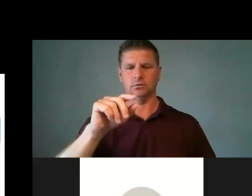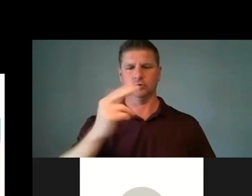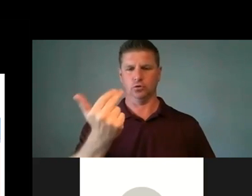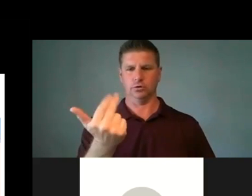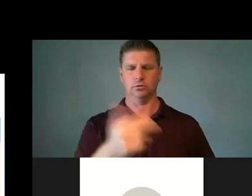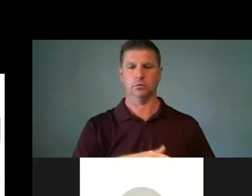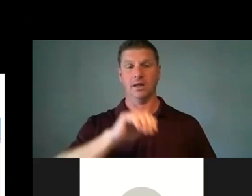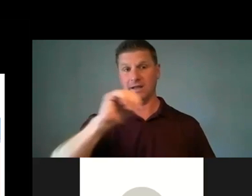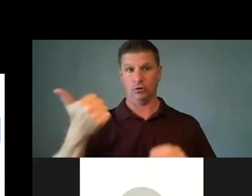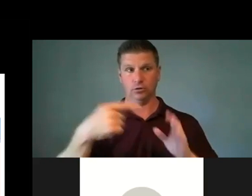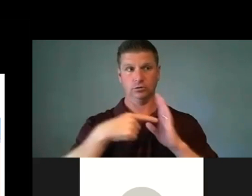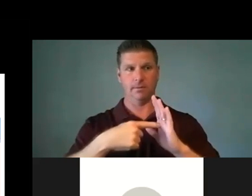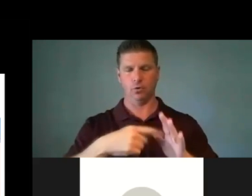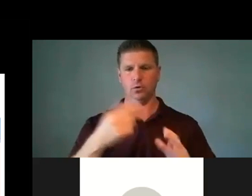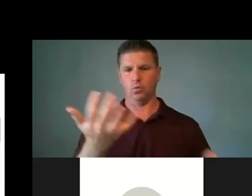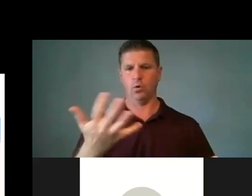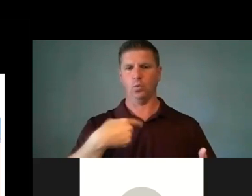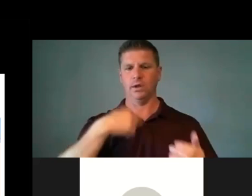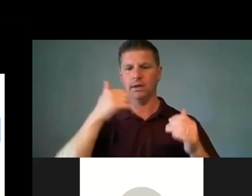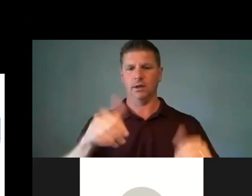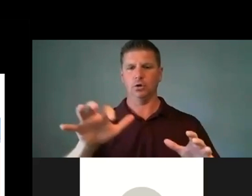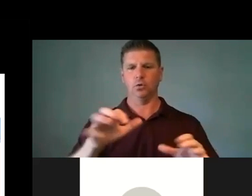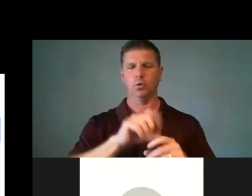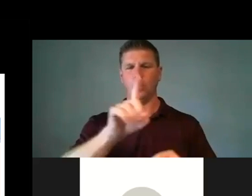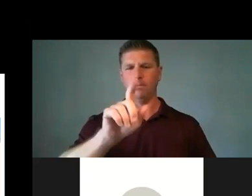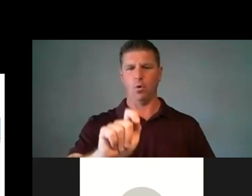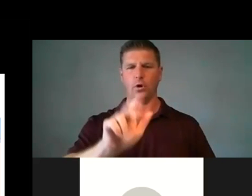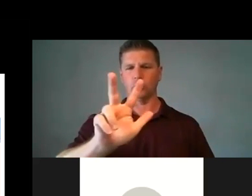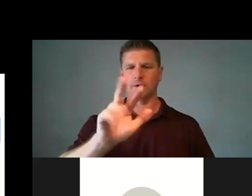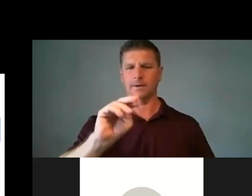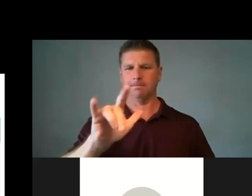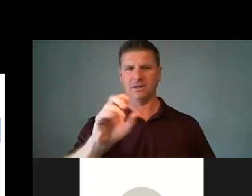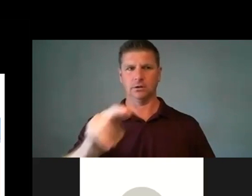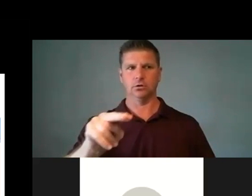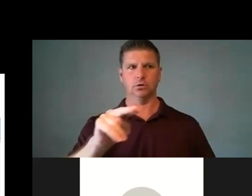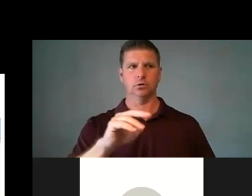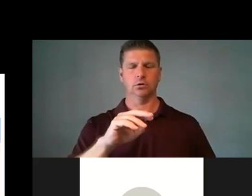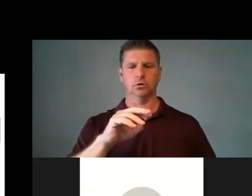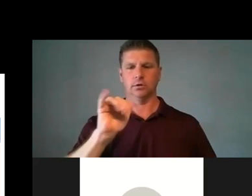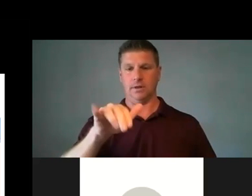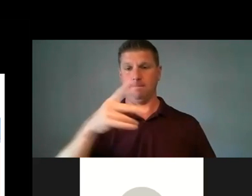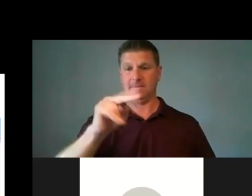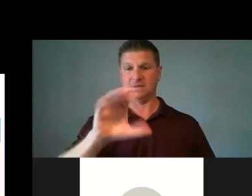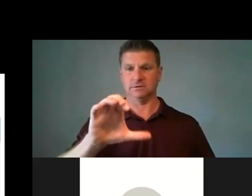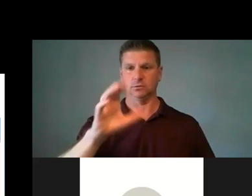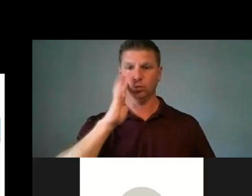Another example is what we could do with the $1.3 million that